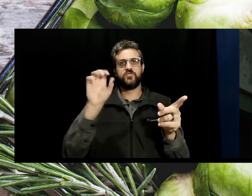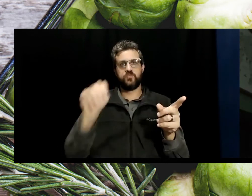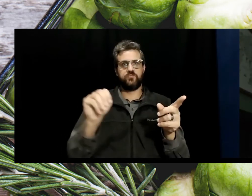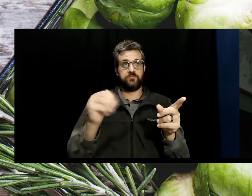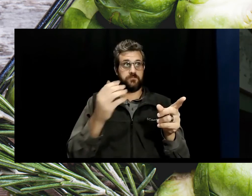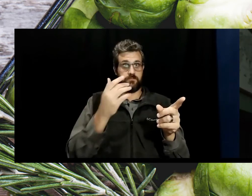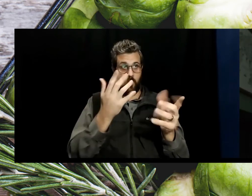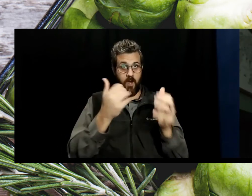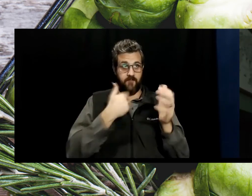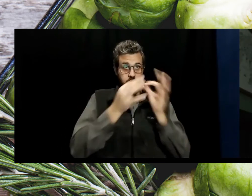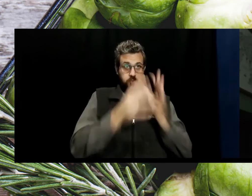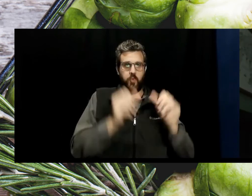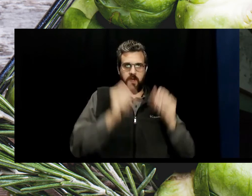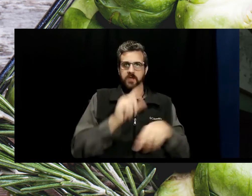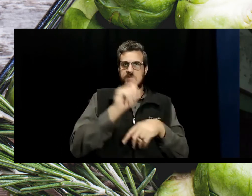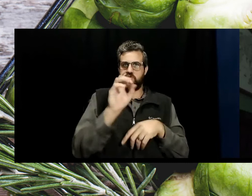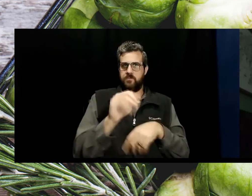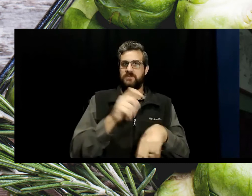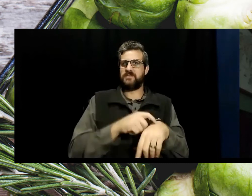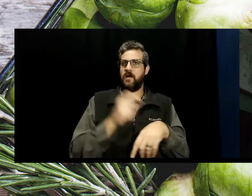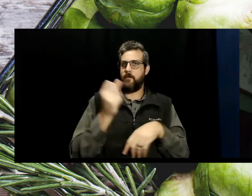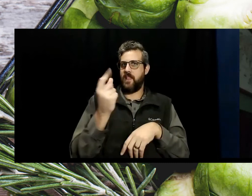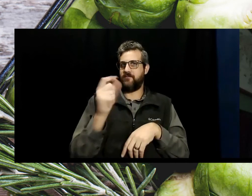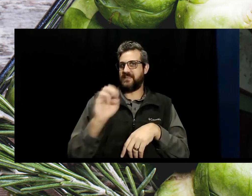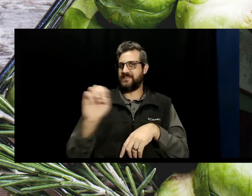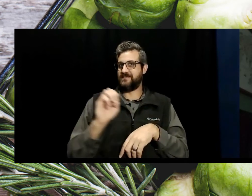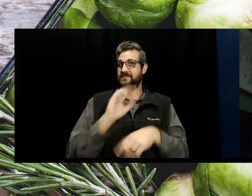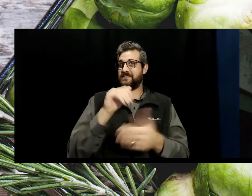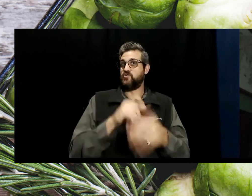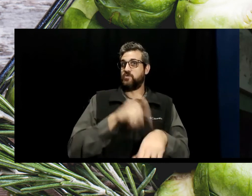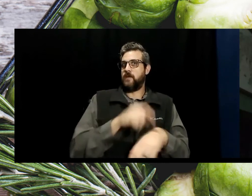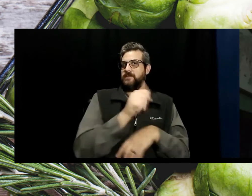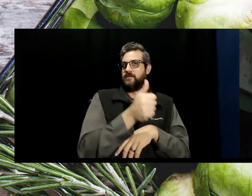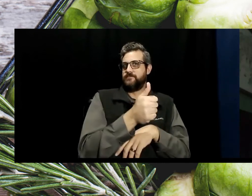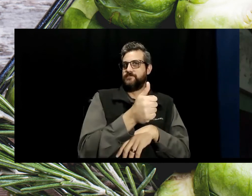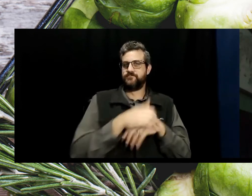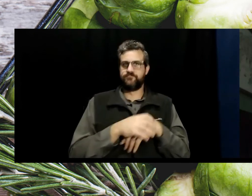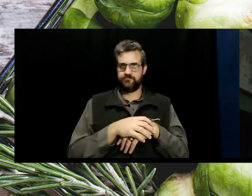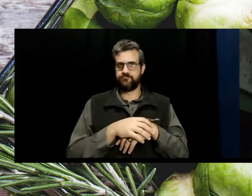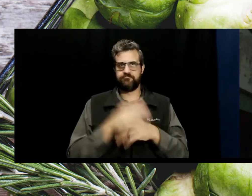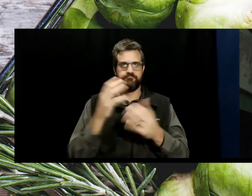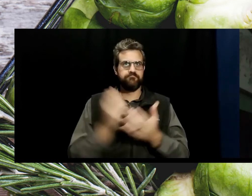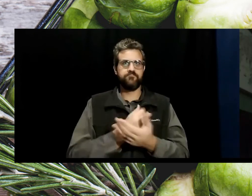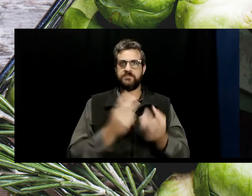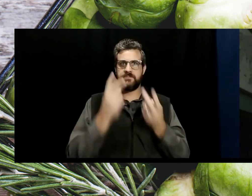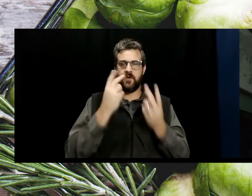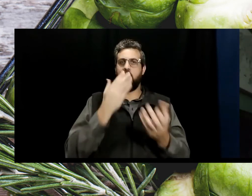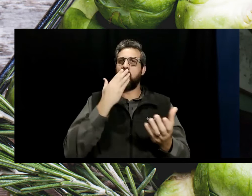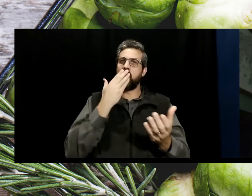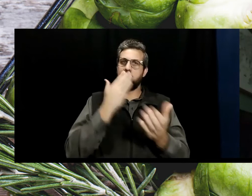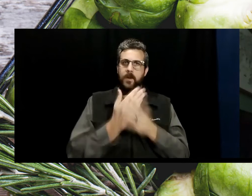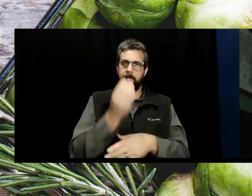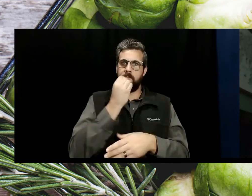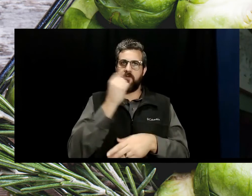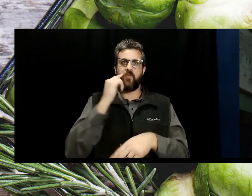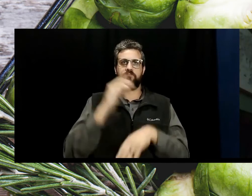interpreter. And that'll be at 11 a.m., 10 a.m. Central Time. And we are going to get to see a very hearty comfort meal. It's our